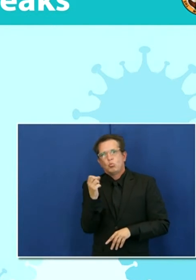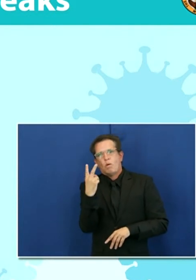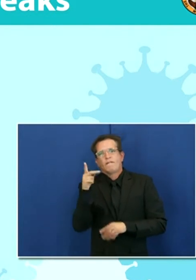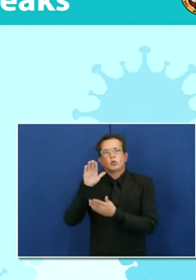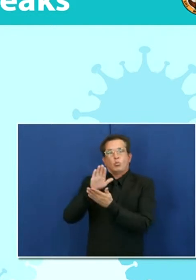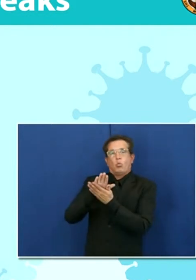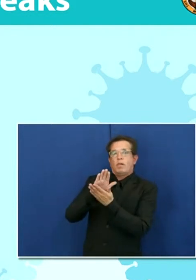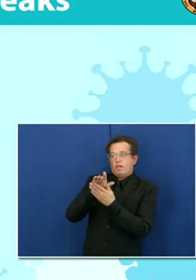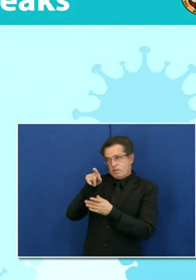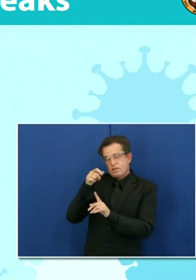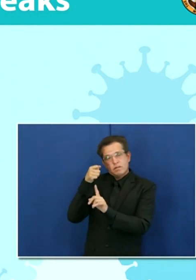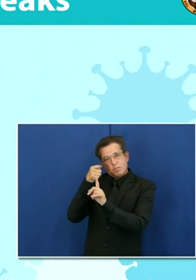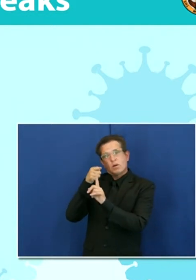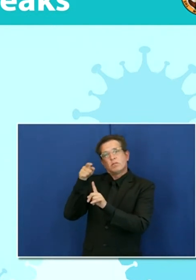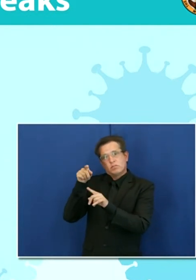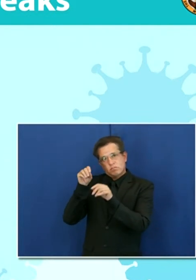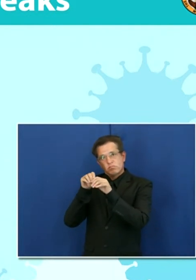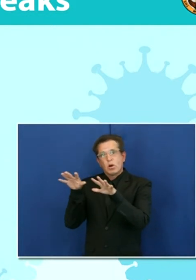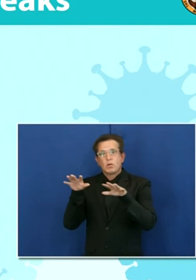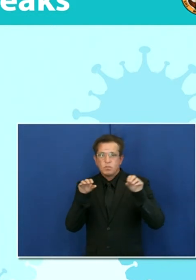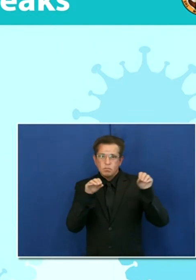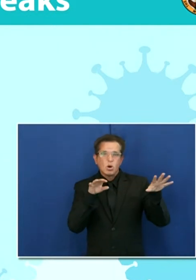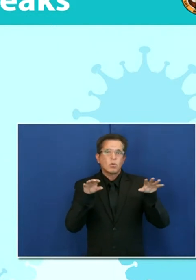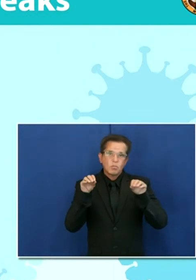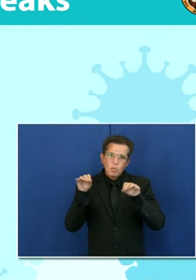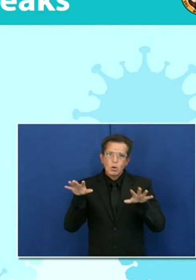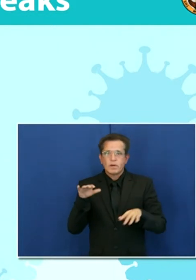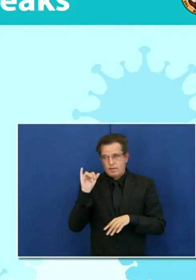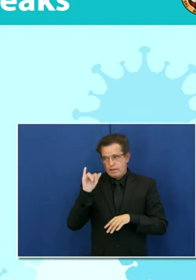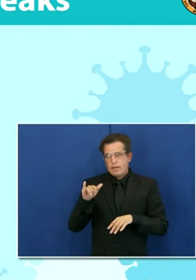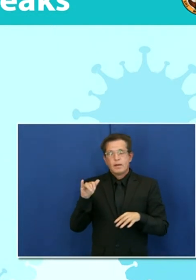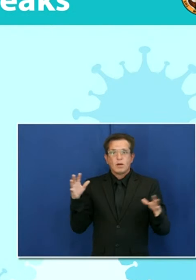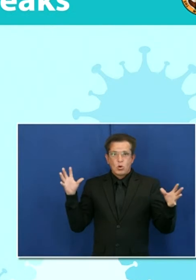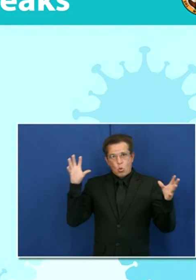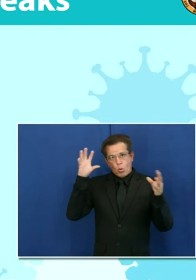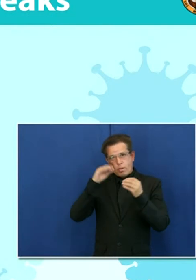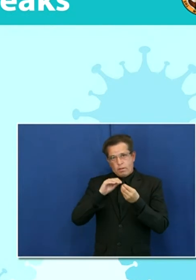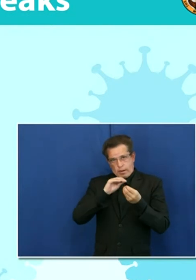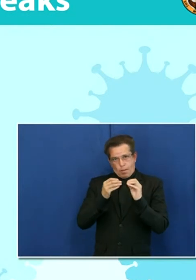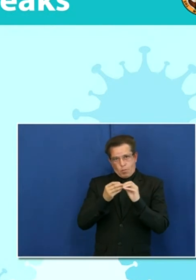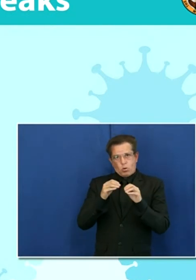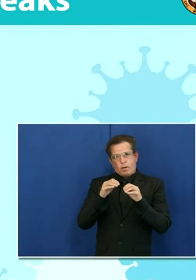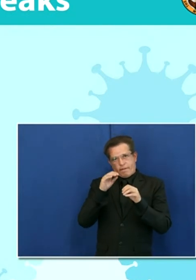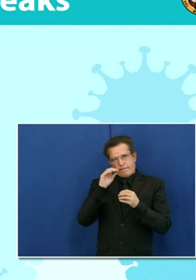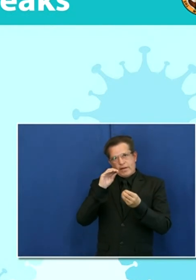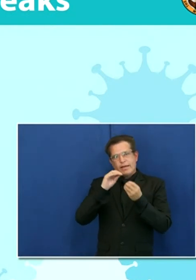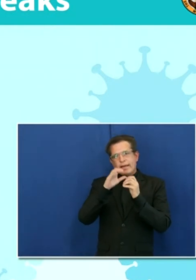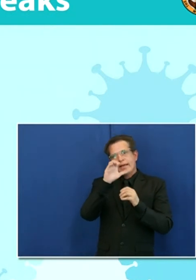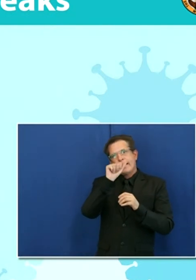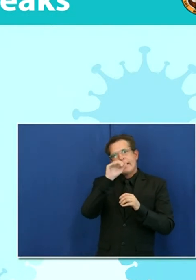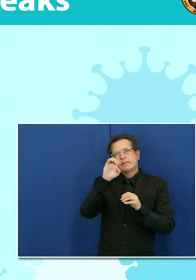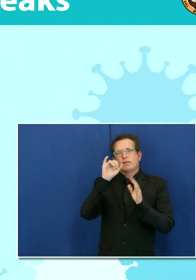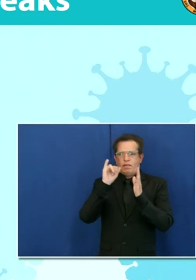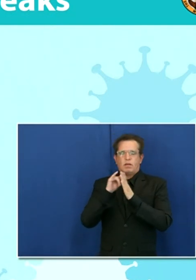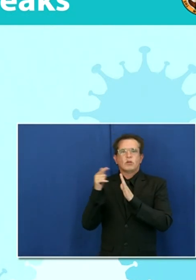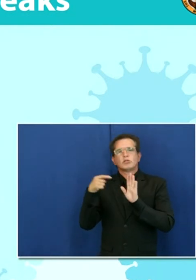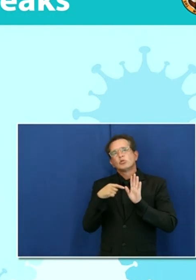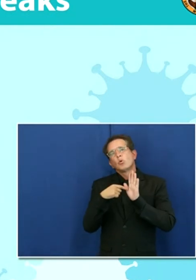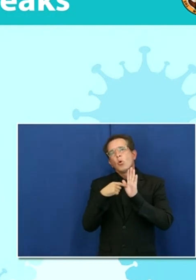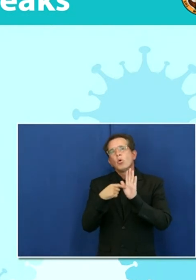school. As you're likely aware, community outbreaks and the total number of cases are ways to reflect